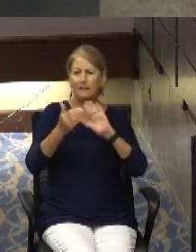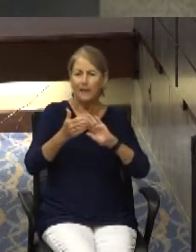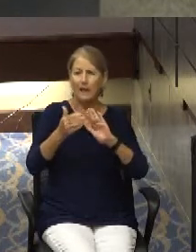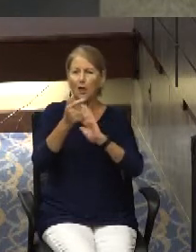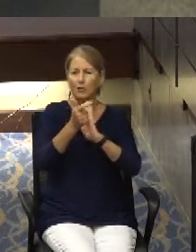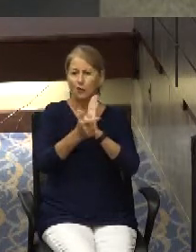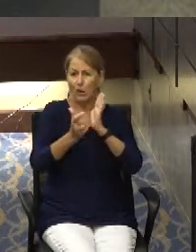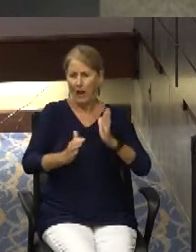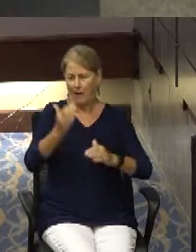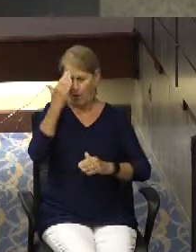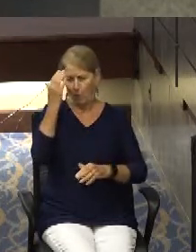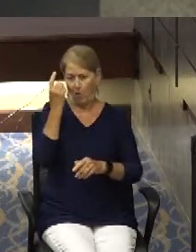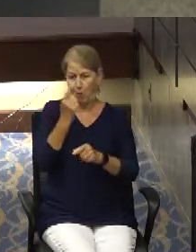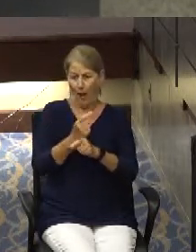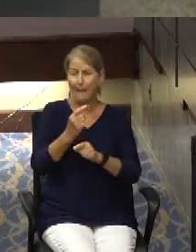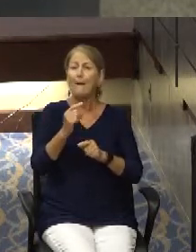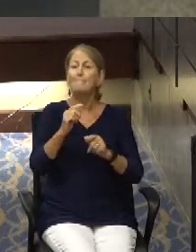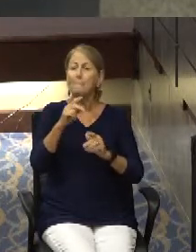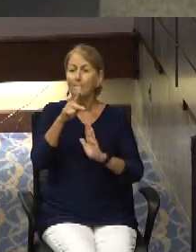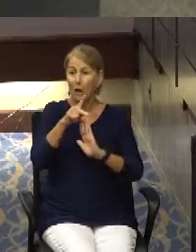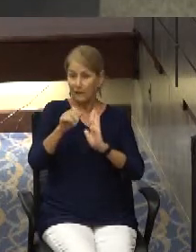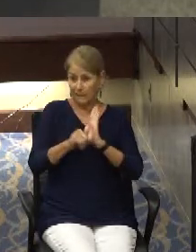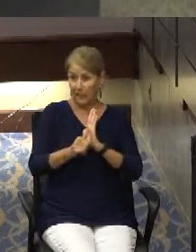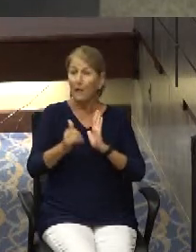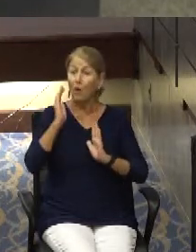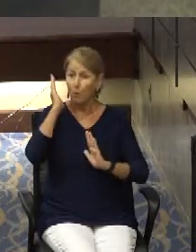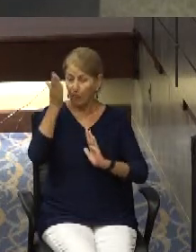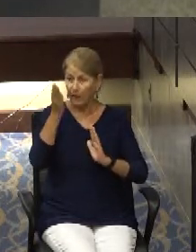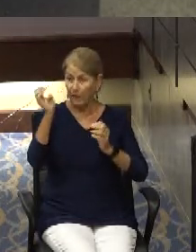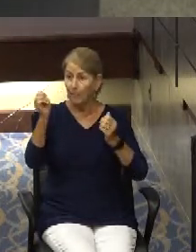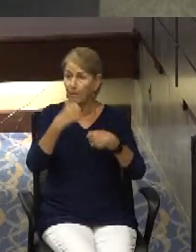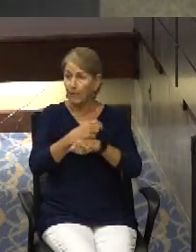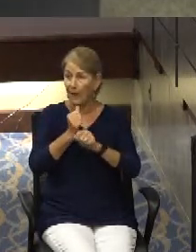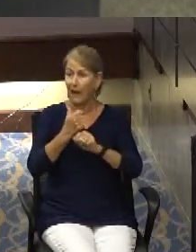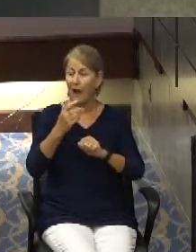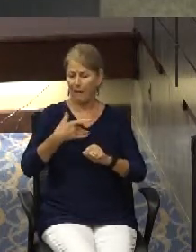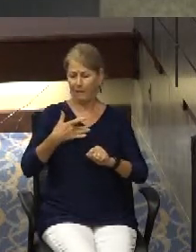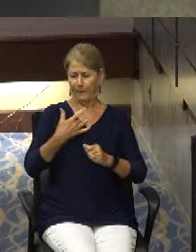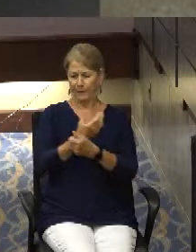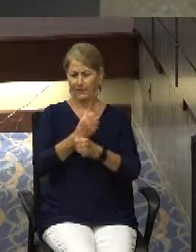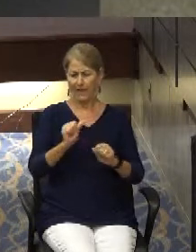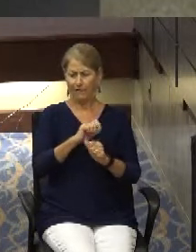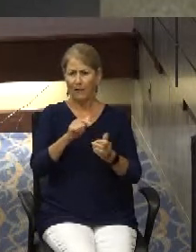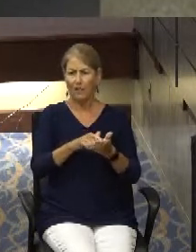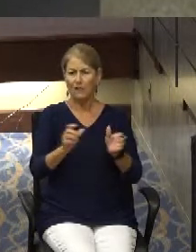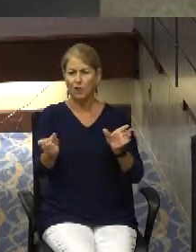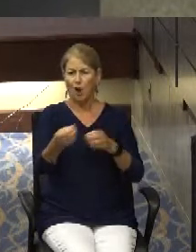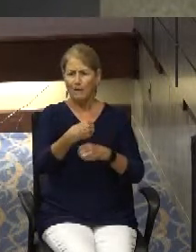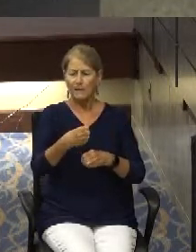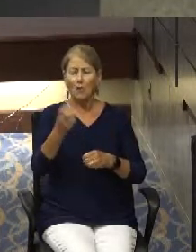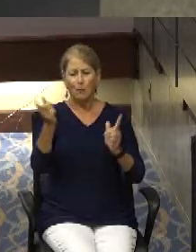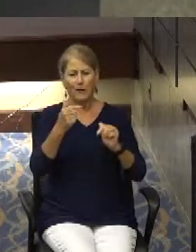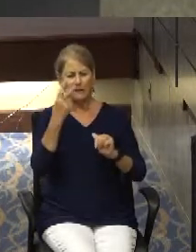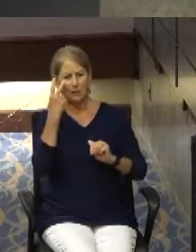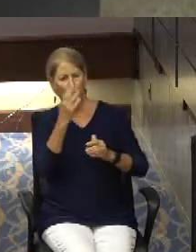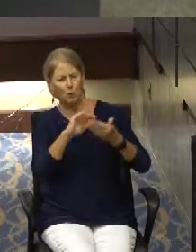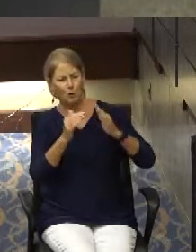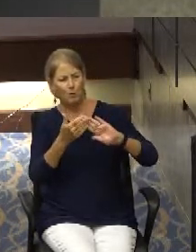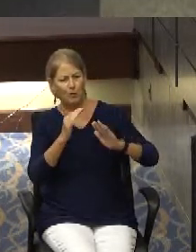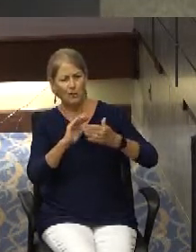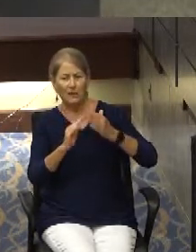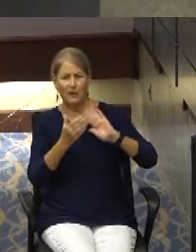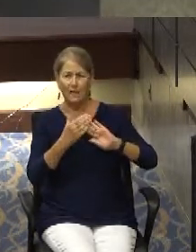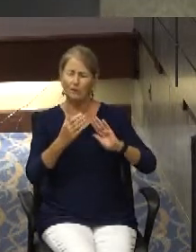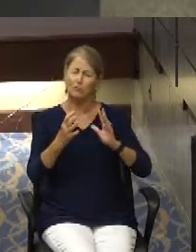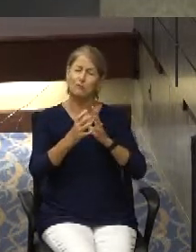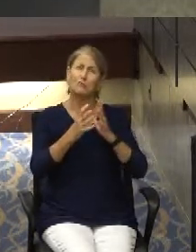to be made. I feel safe with you at the helm in this office. But what's also fun is seeing you in the community, and not only the esteemed respect you have